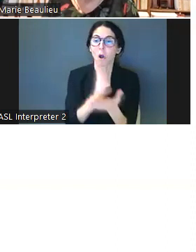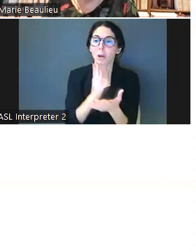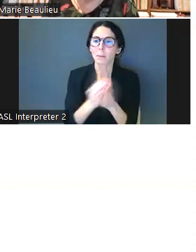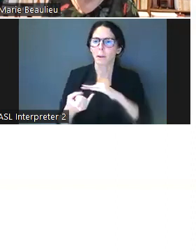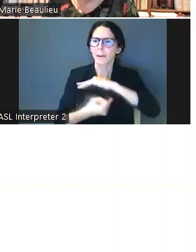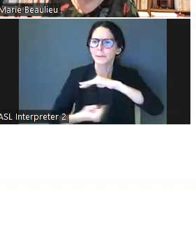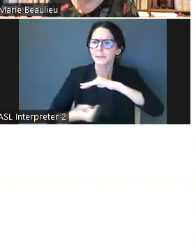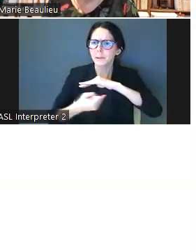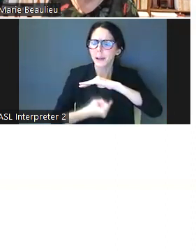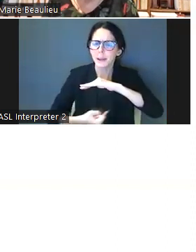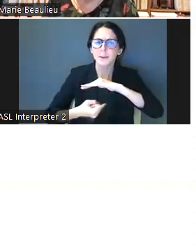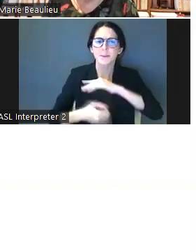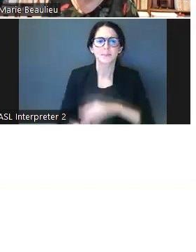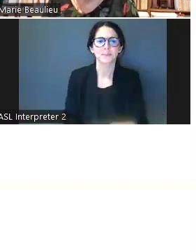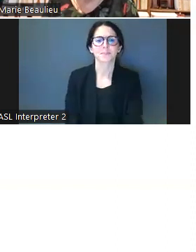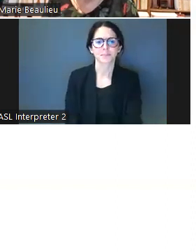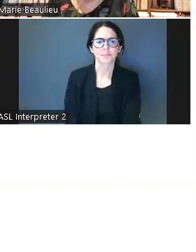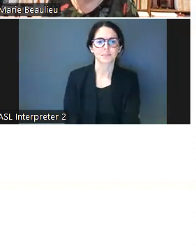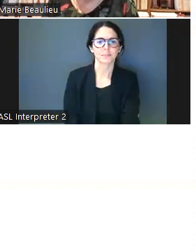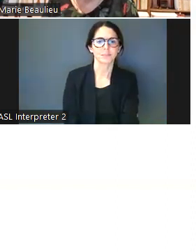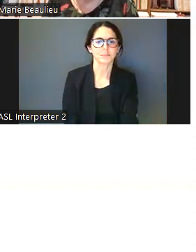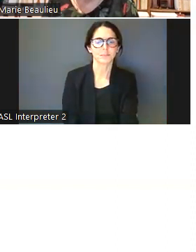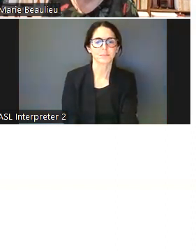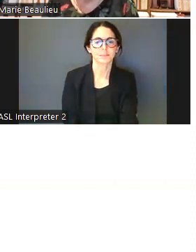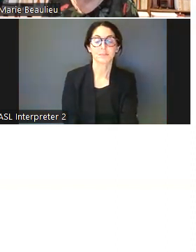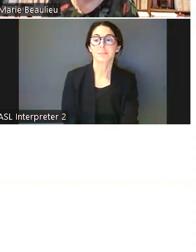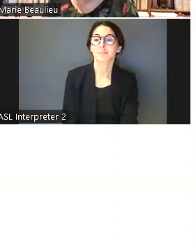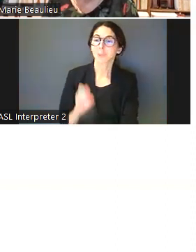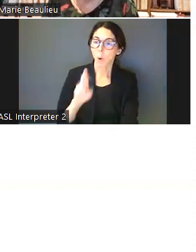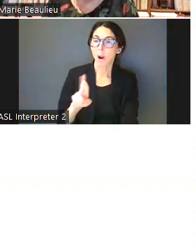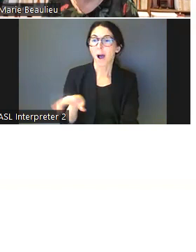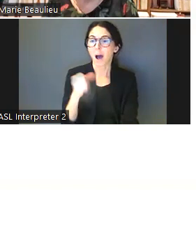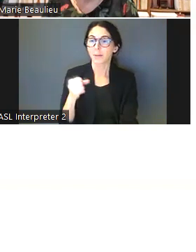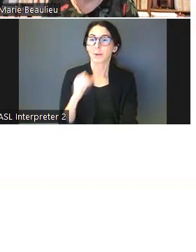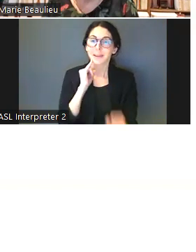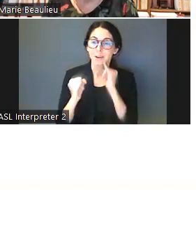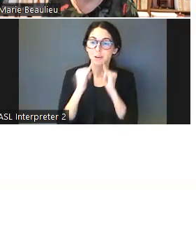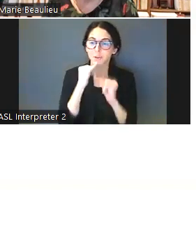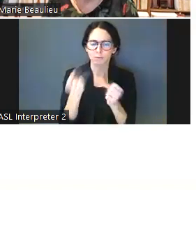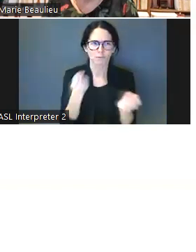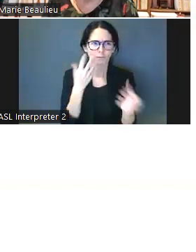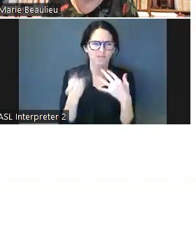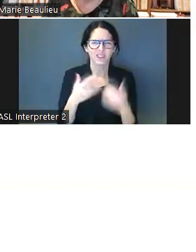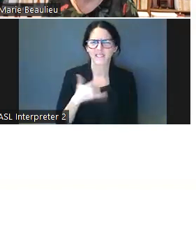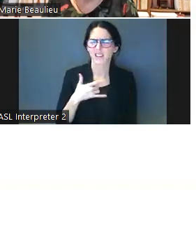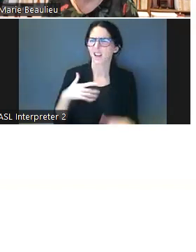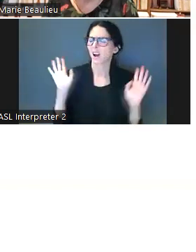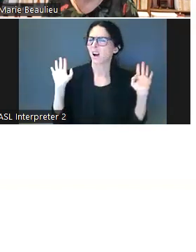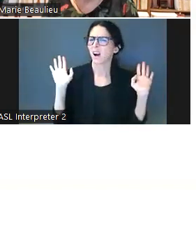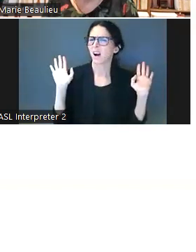isolation, anxiety. Others talk about suicidal thoughts or having sleep